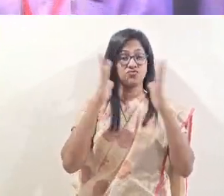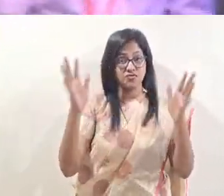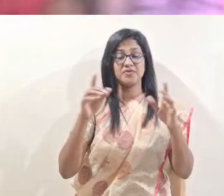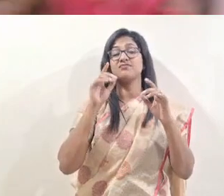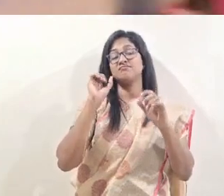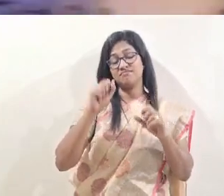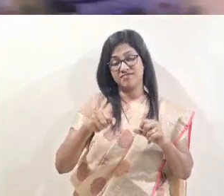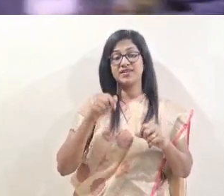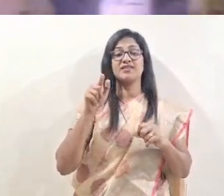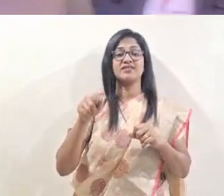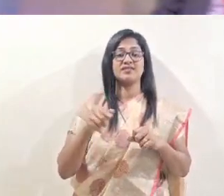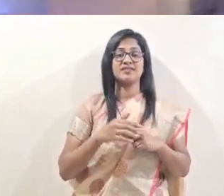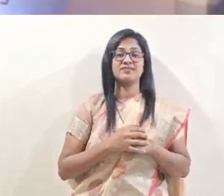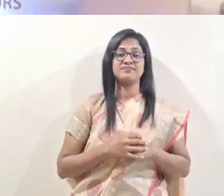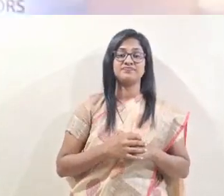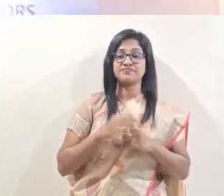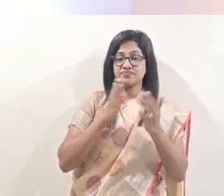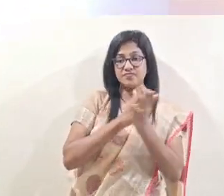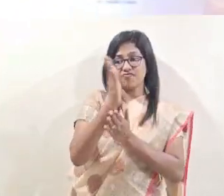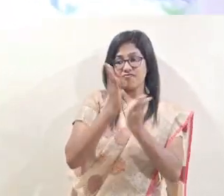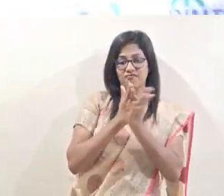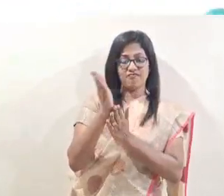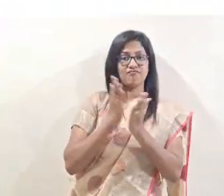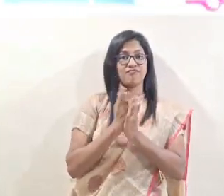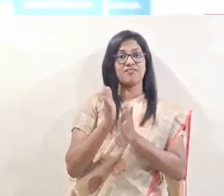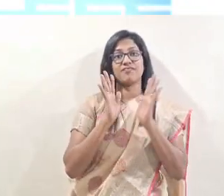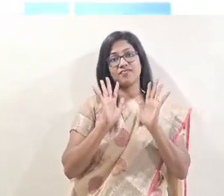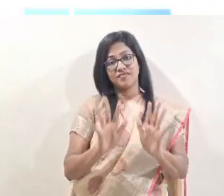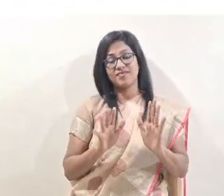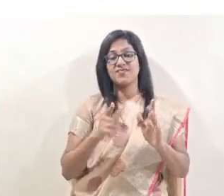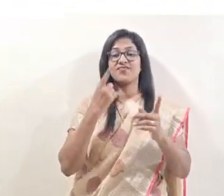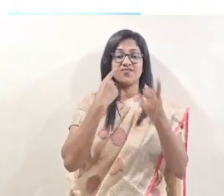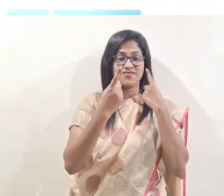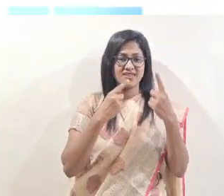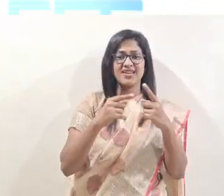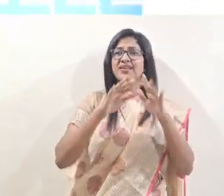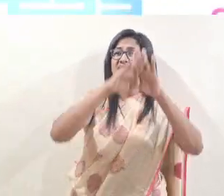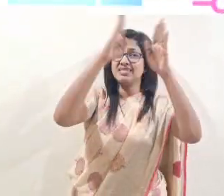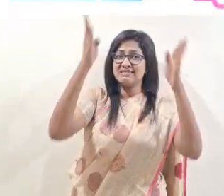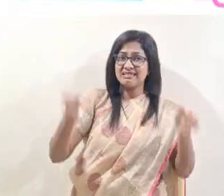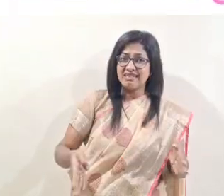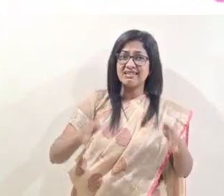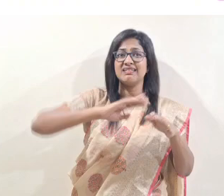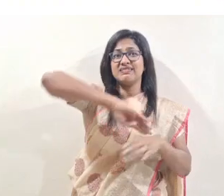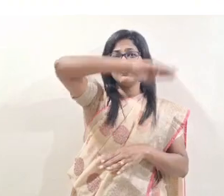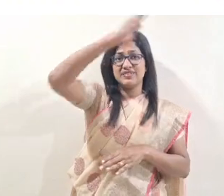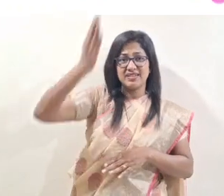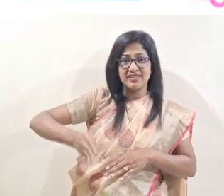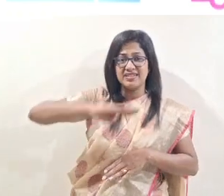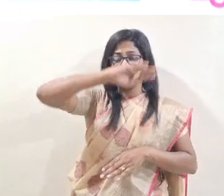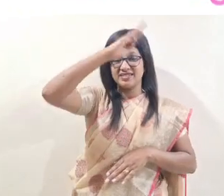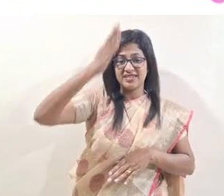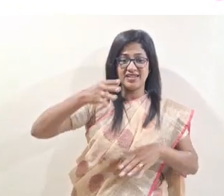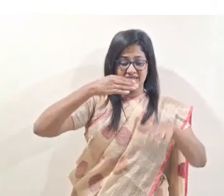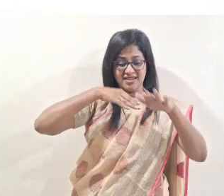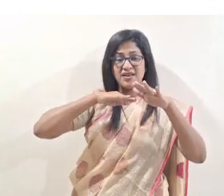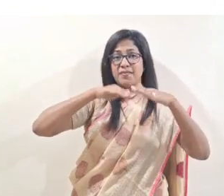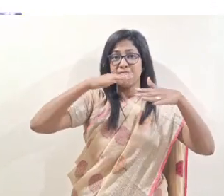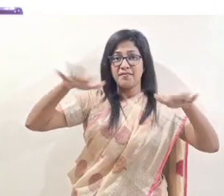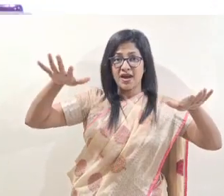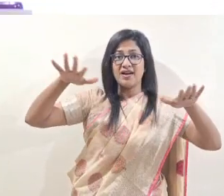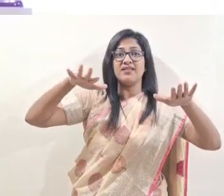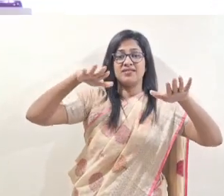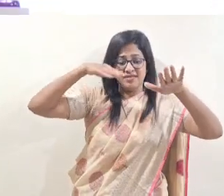must have been measures taken to see that things don't happen. There are a lot of tunnels in the world which are below the river,